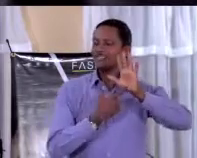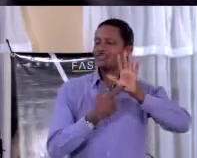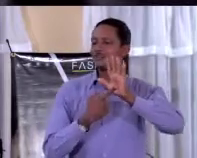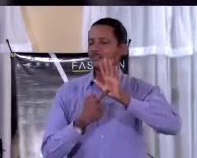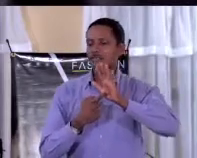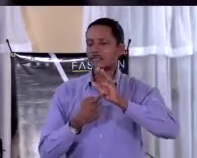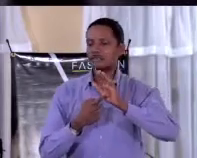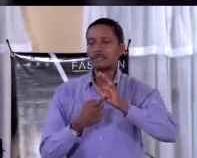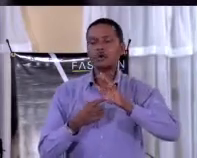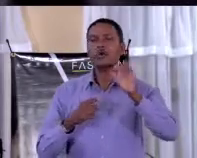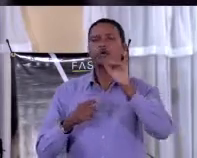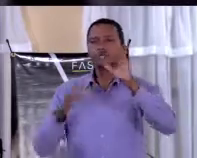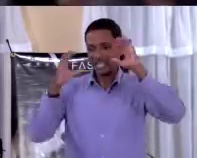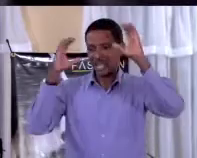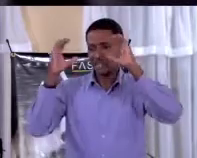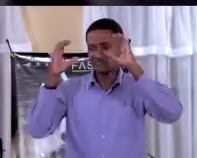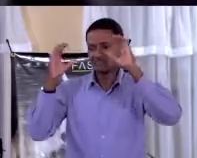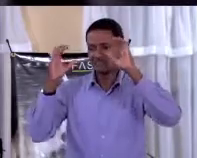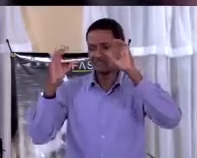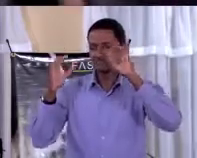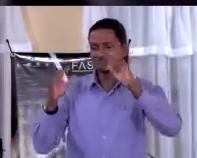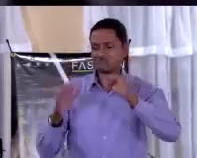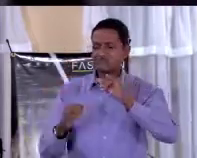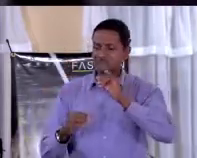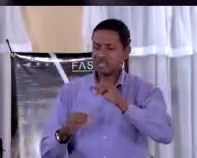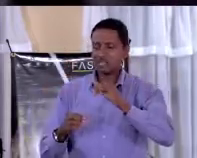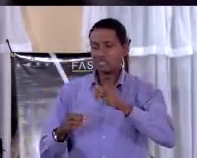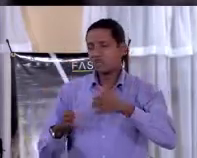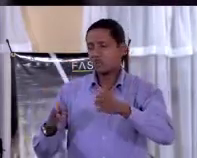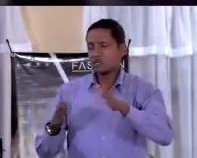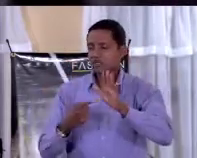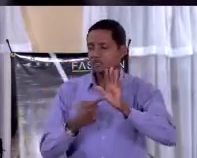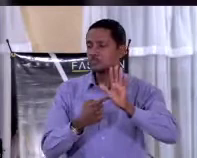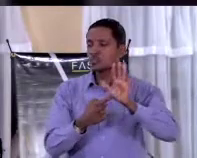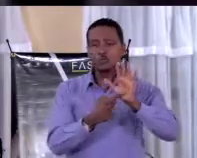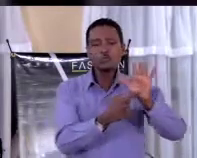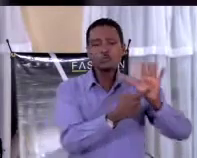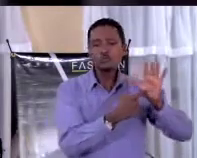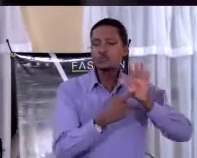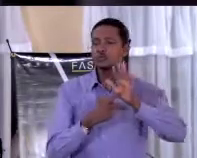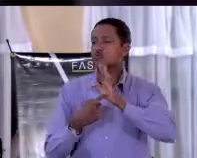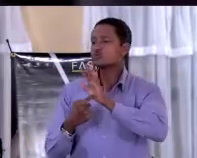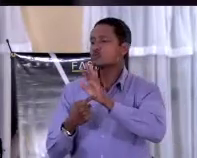we could formulate new ways of style and movement.